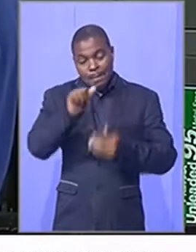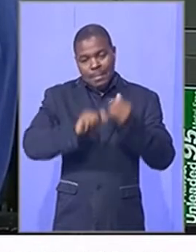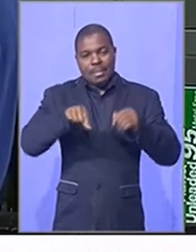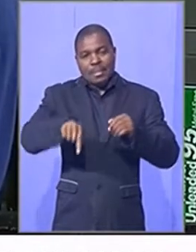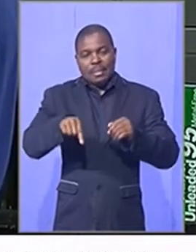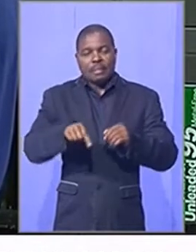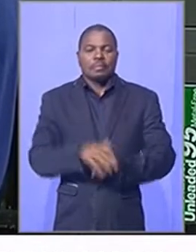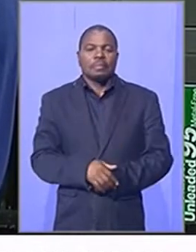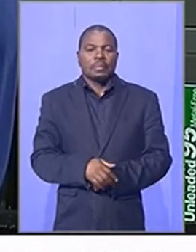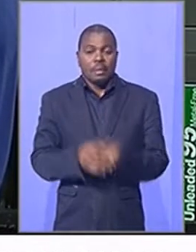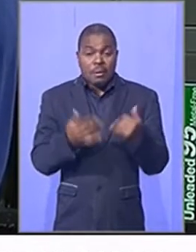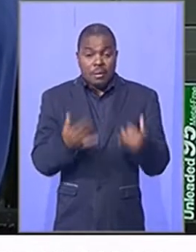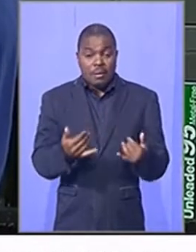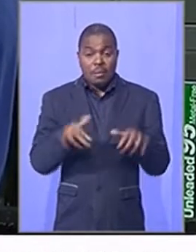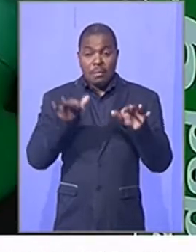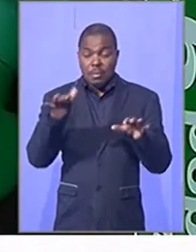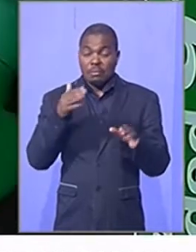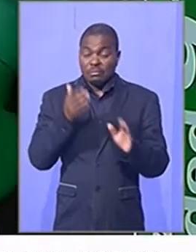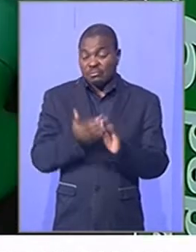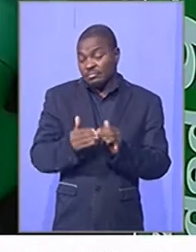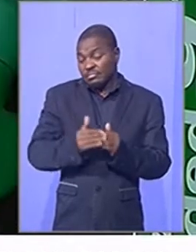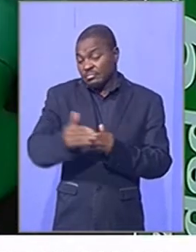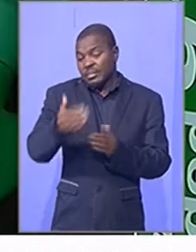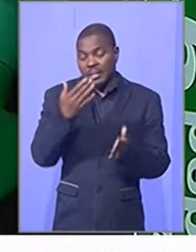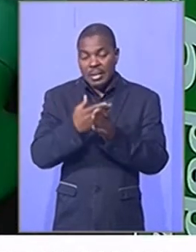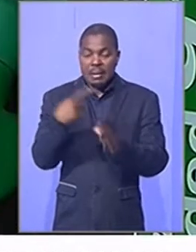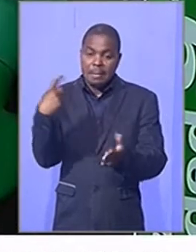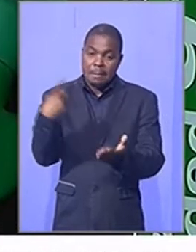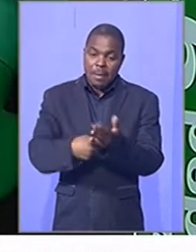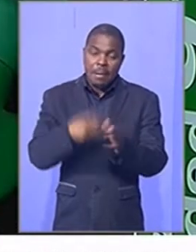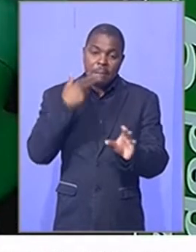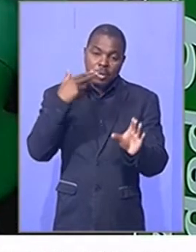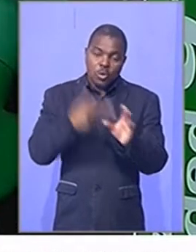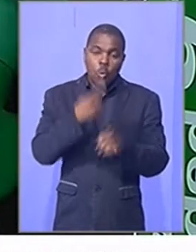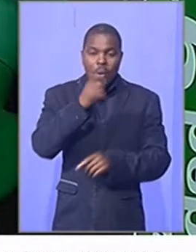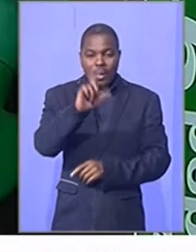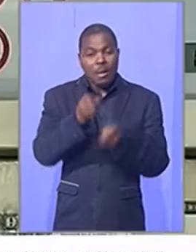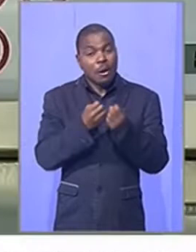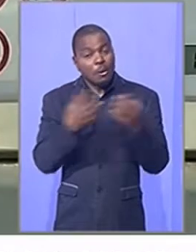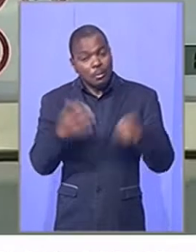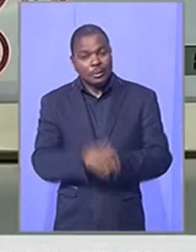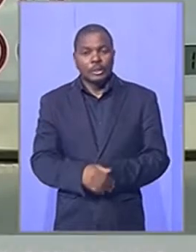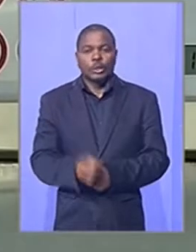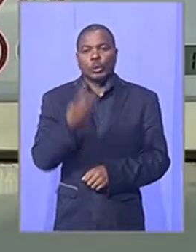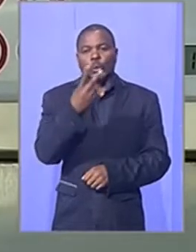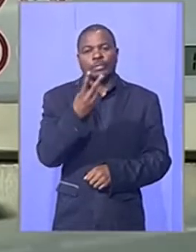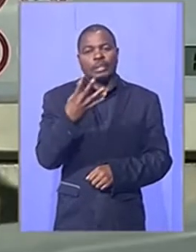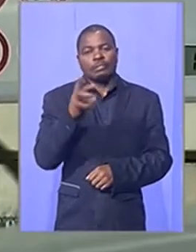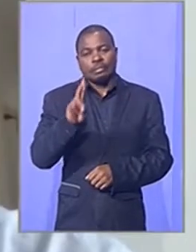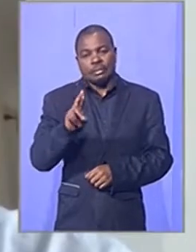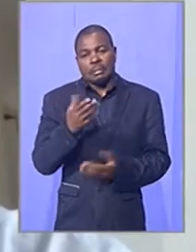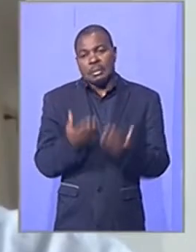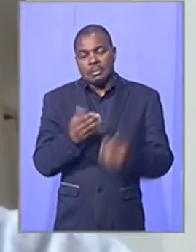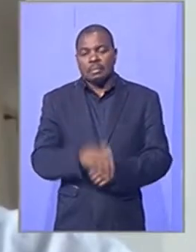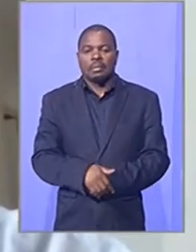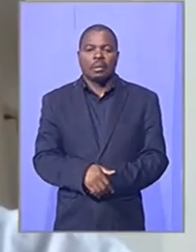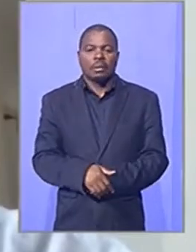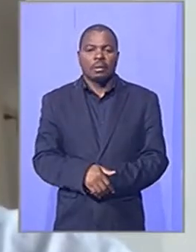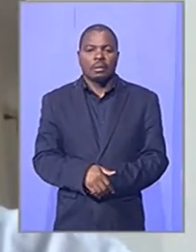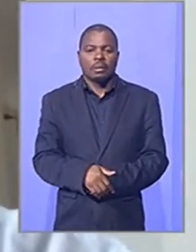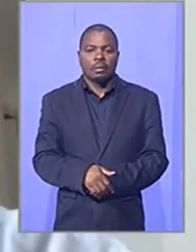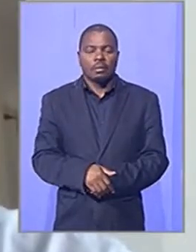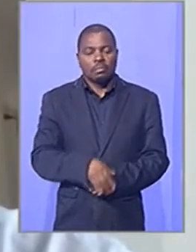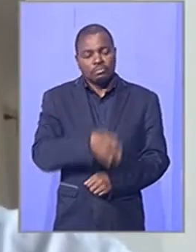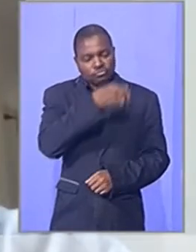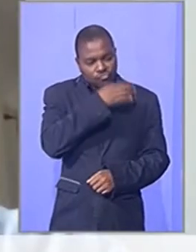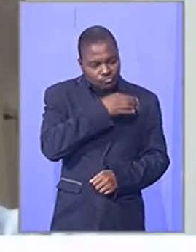ye. Ga bjale bareki ba ka ekhwetša ba reka litere e tee ya petrole ka diranta tše 25. Food and alcoholic beverages